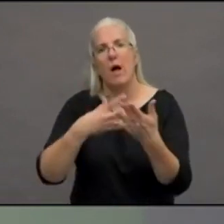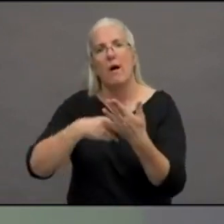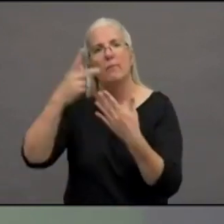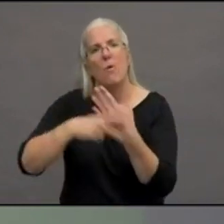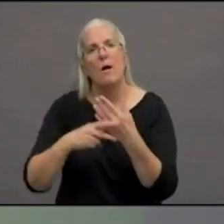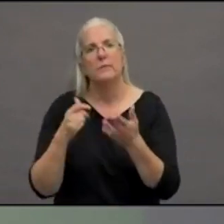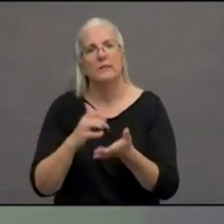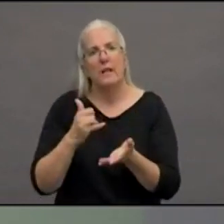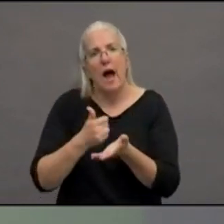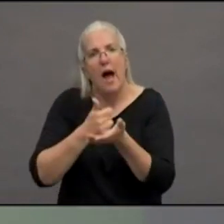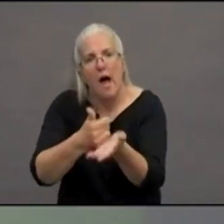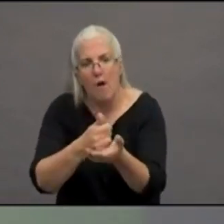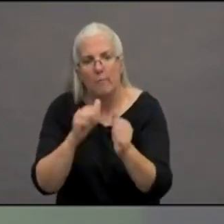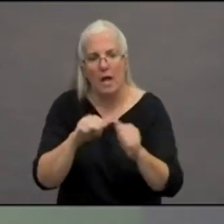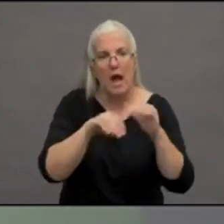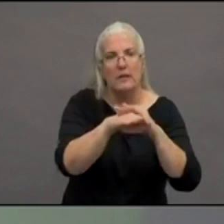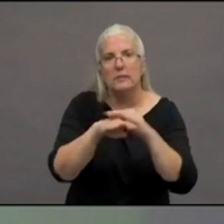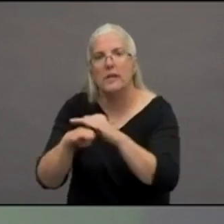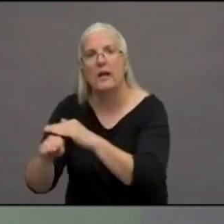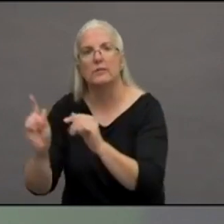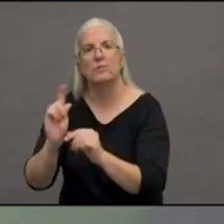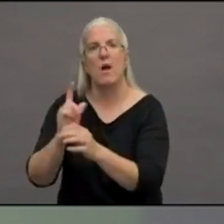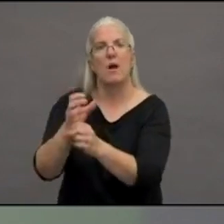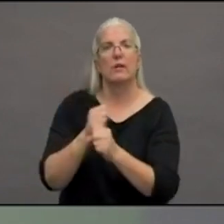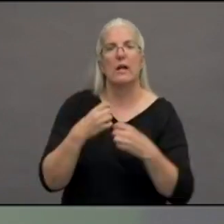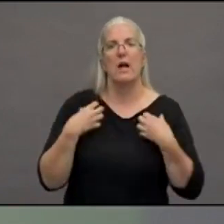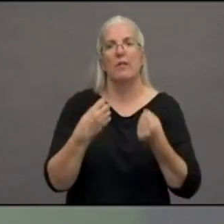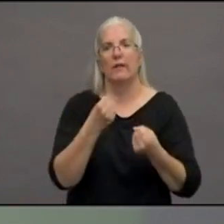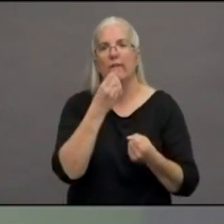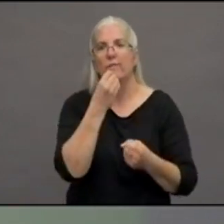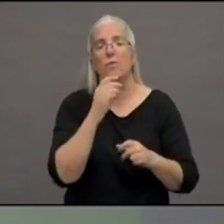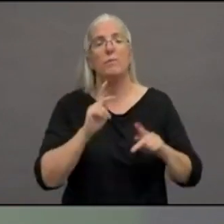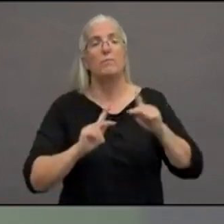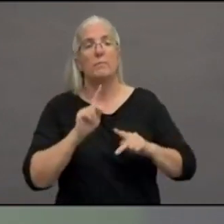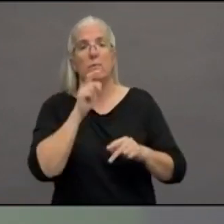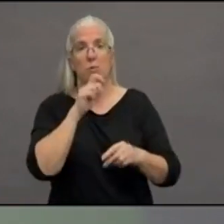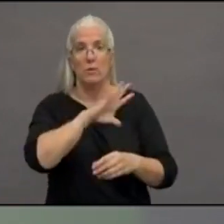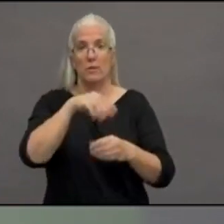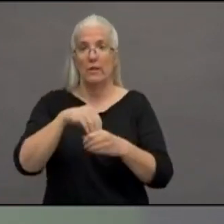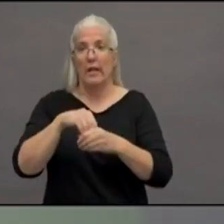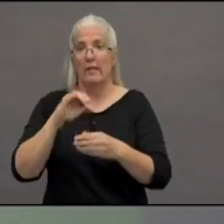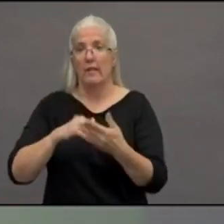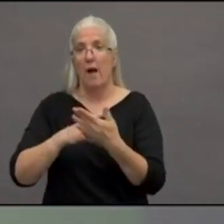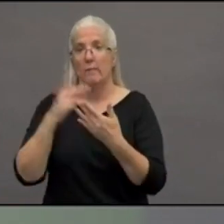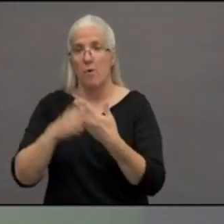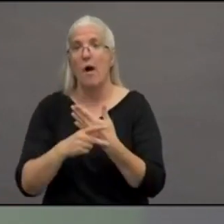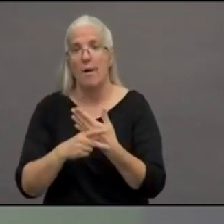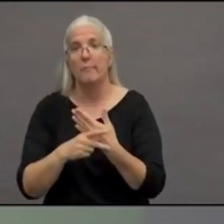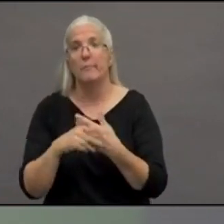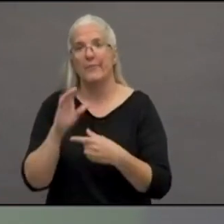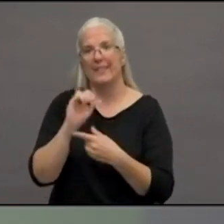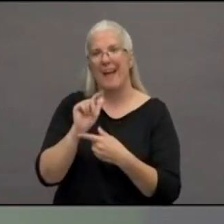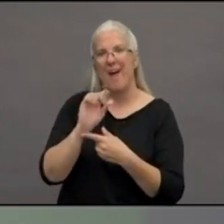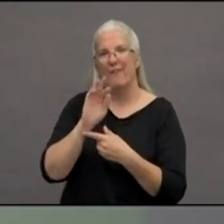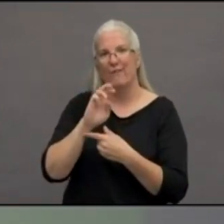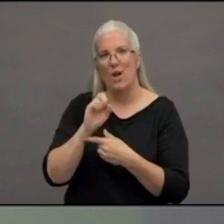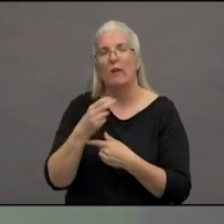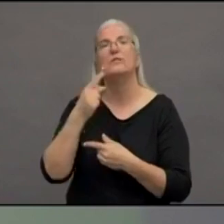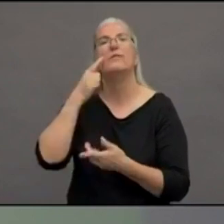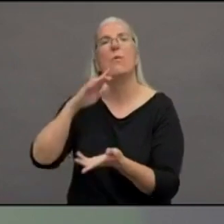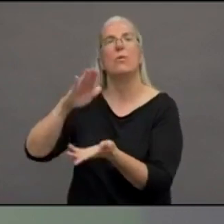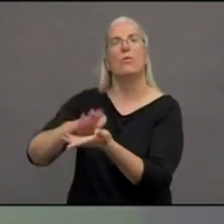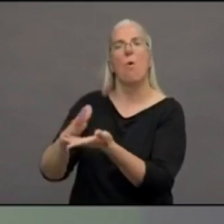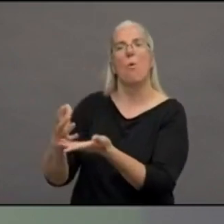of that is for folks that are on the CalFresh Food Program, and the CalFresh Food Program is for low-income people to help them stretch their